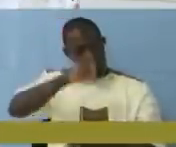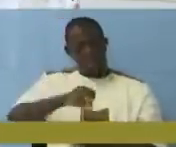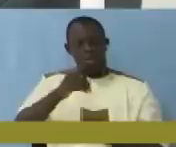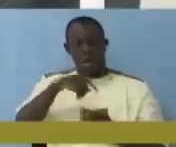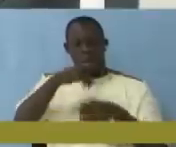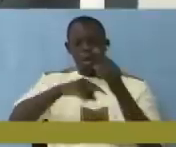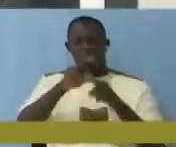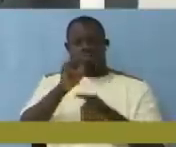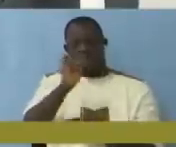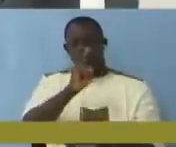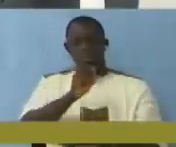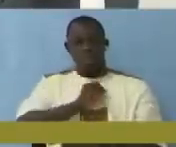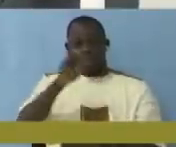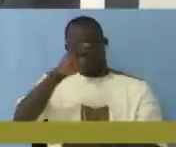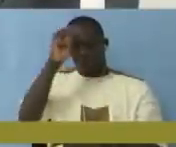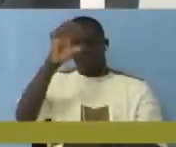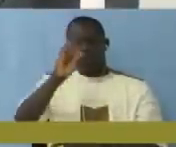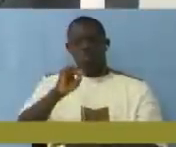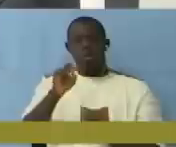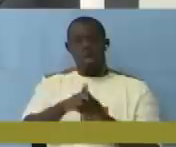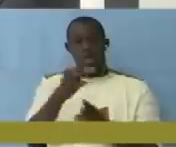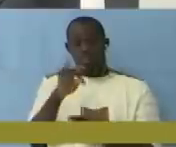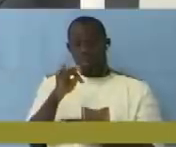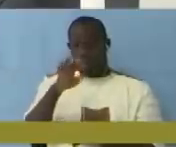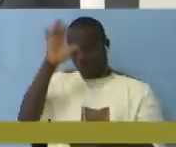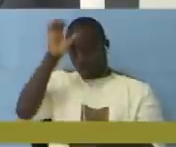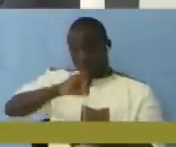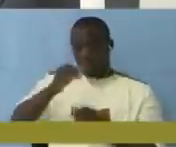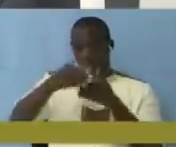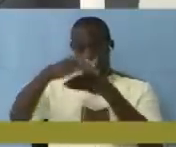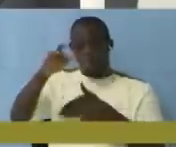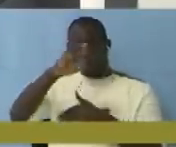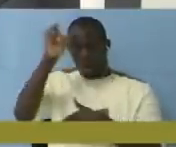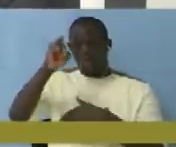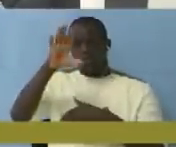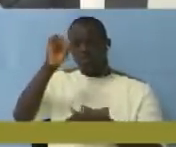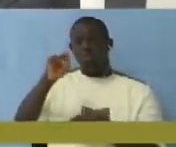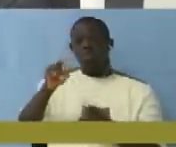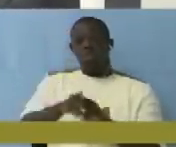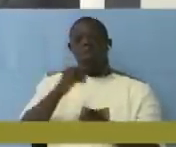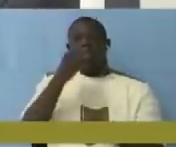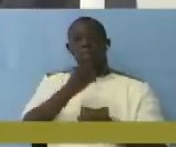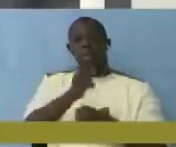makes him what? So makes him very good. We